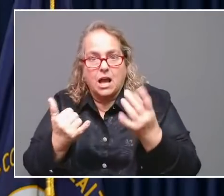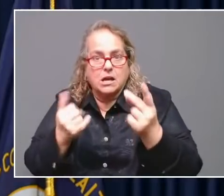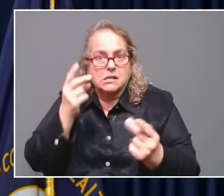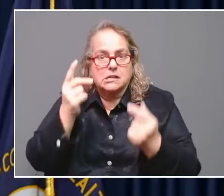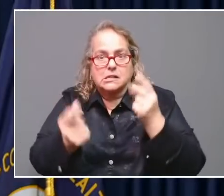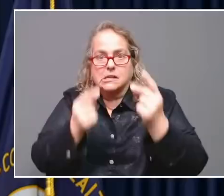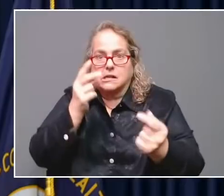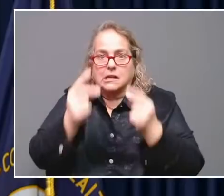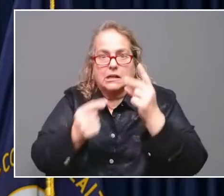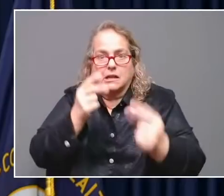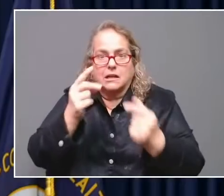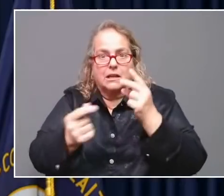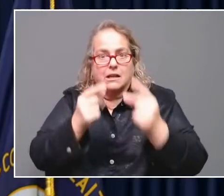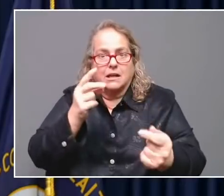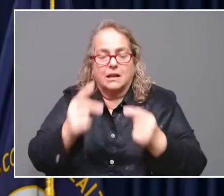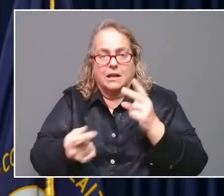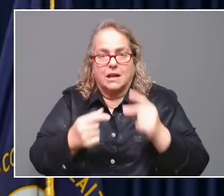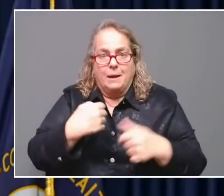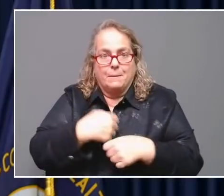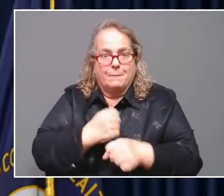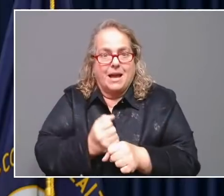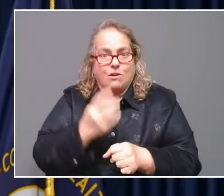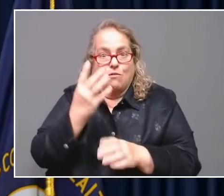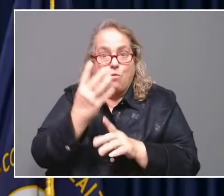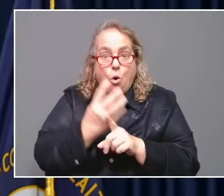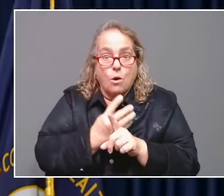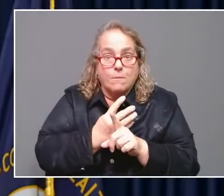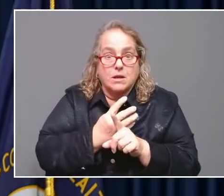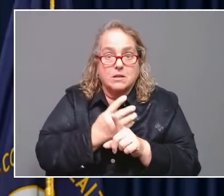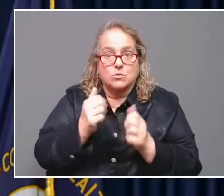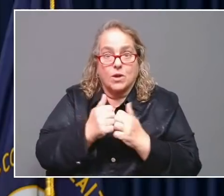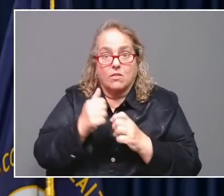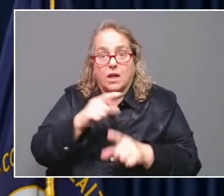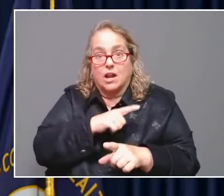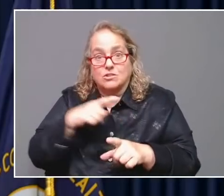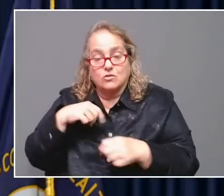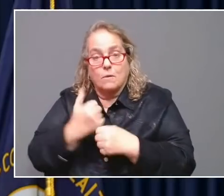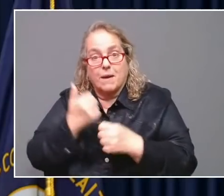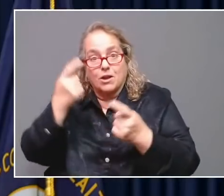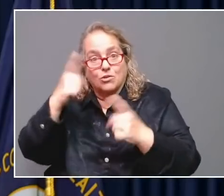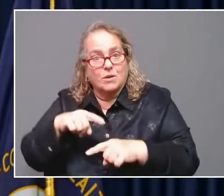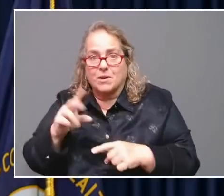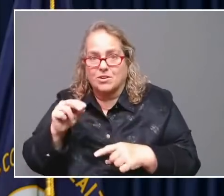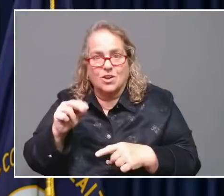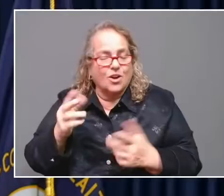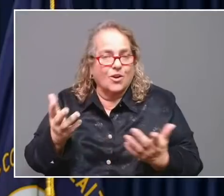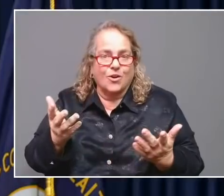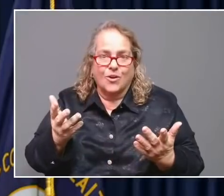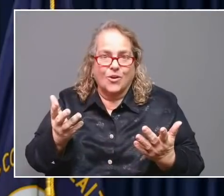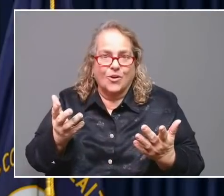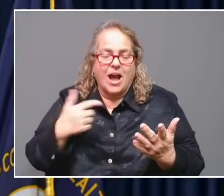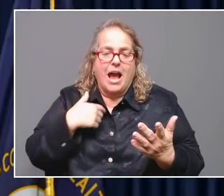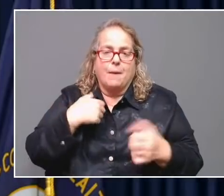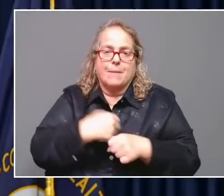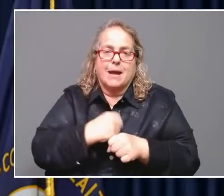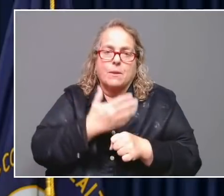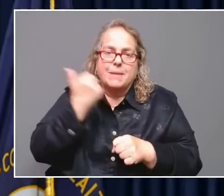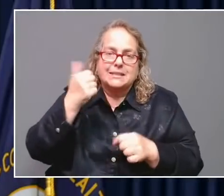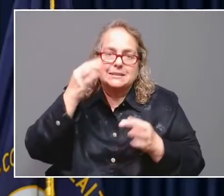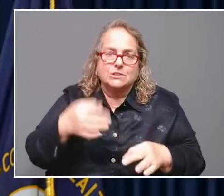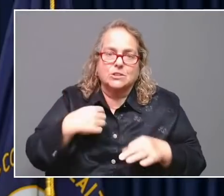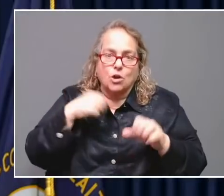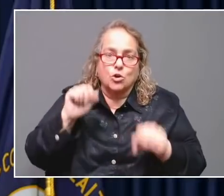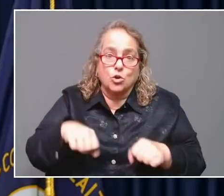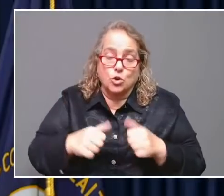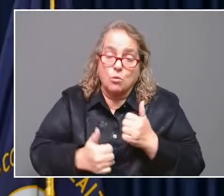process to try to reach agreement with everybody. I made the best decisions I could most of the time for the lives of the people of